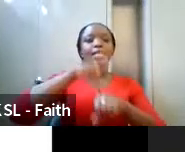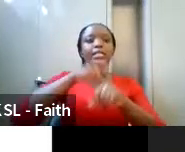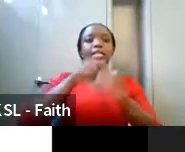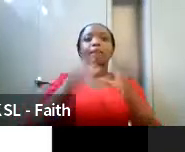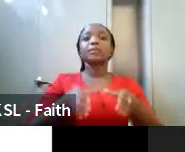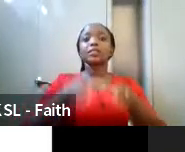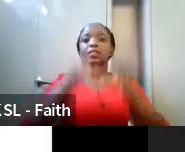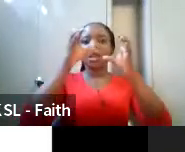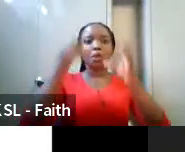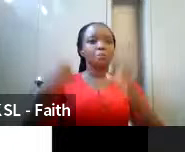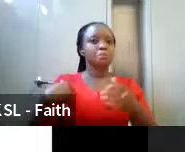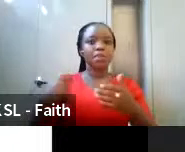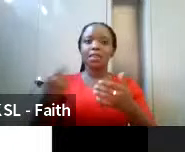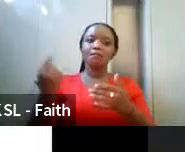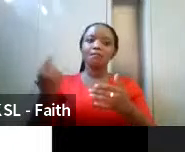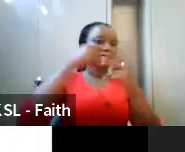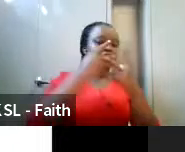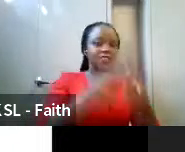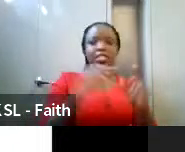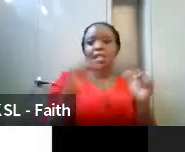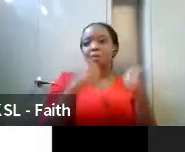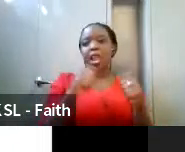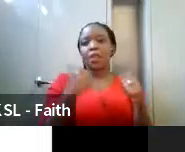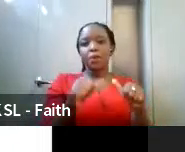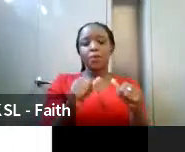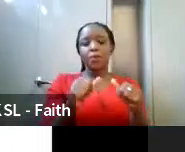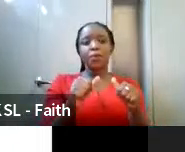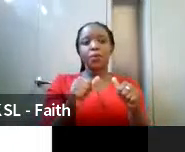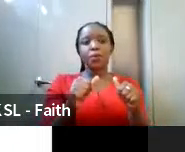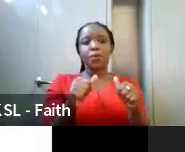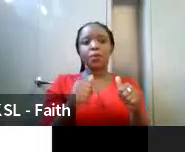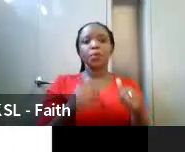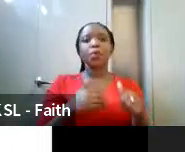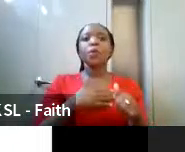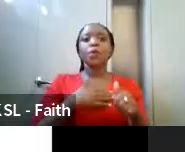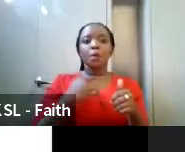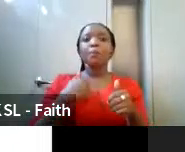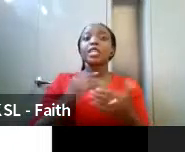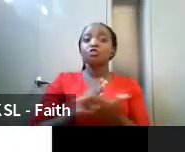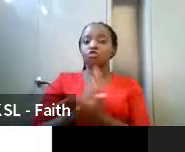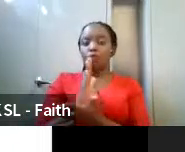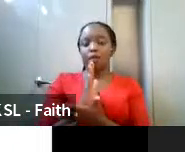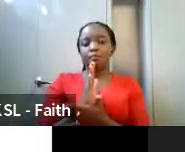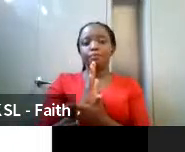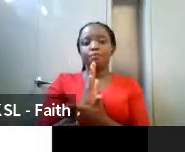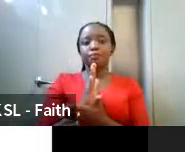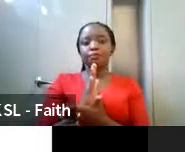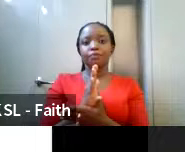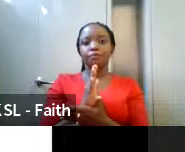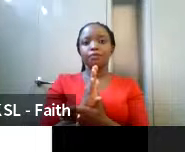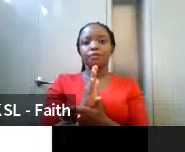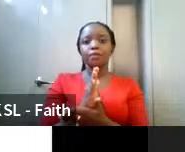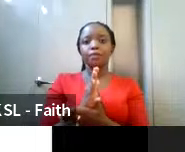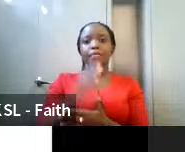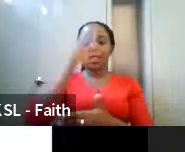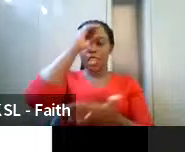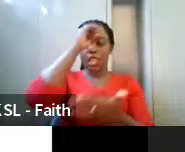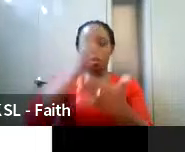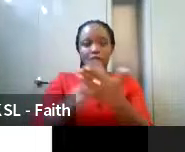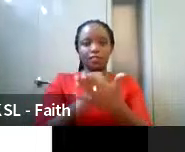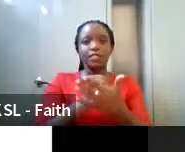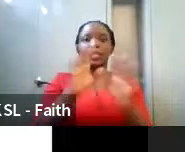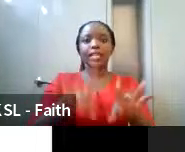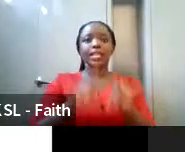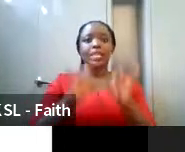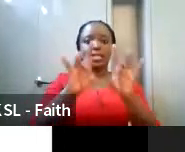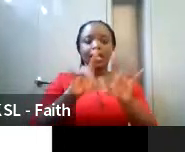I've not taken time to go to Times Towers. okay? But I'm sure we have an office in Kitengela. You